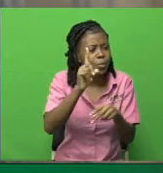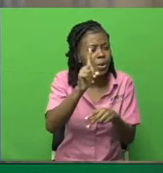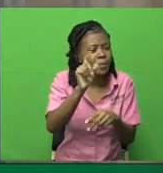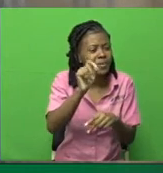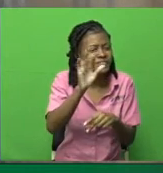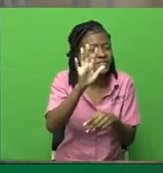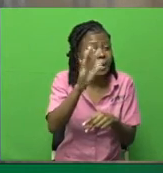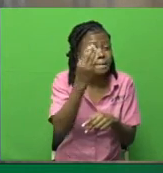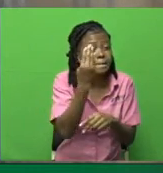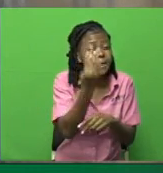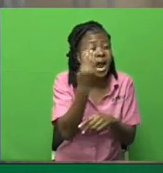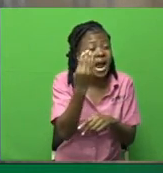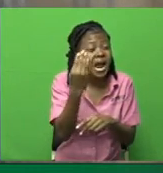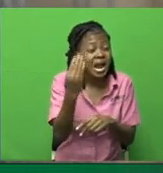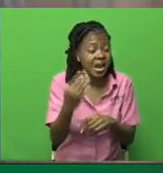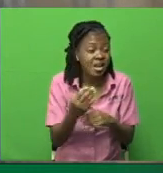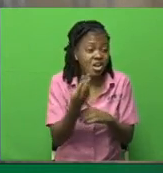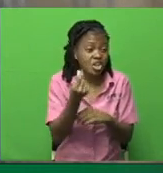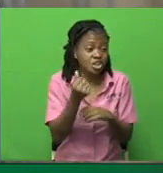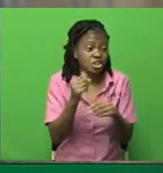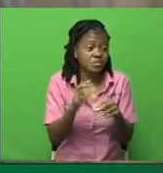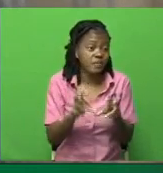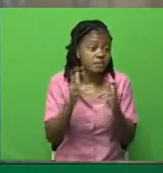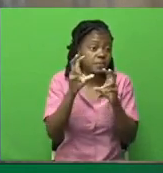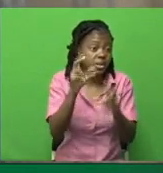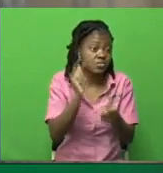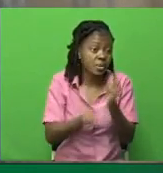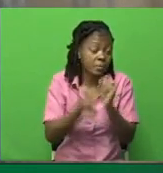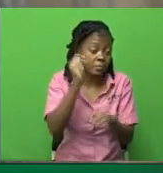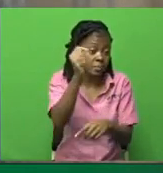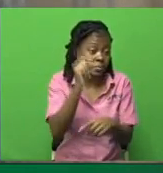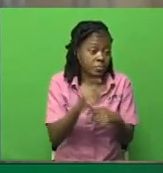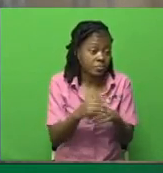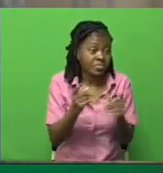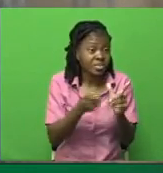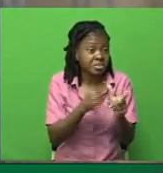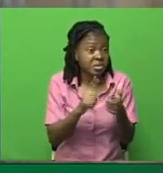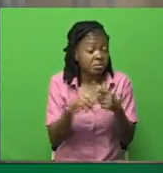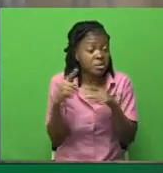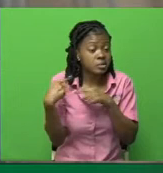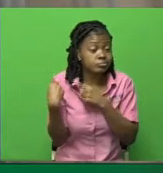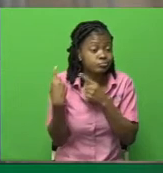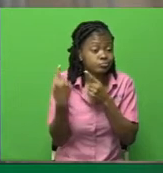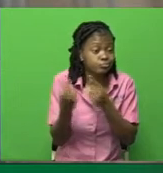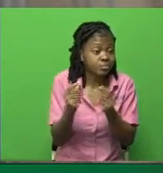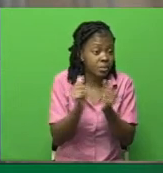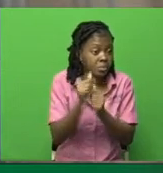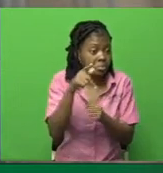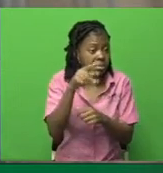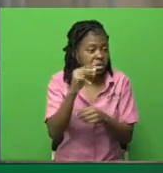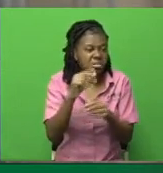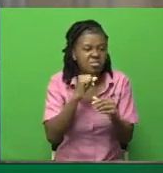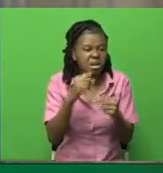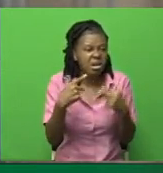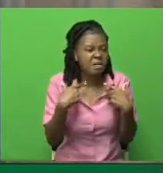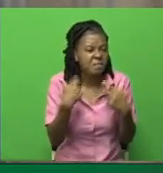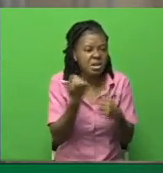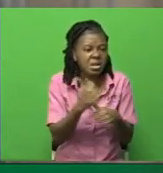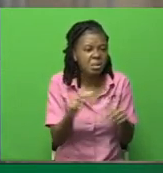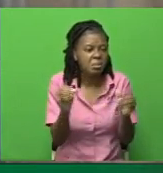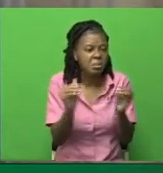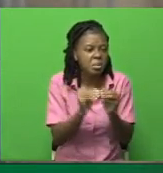billion dollars since then under this government yes we know FDI instead as